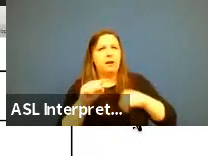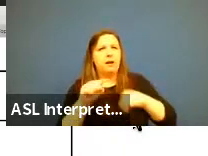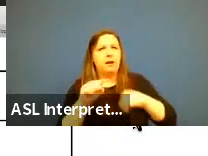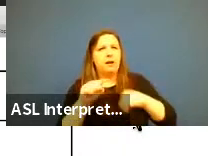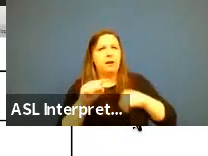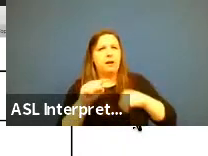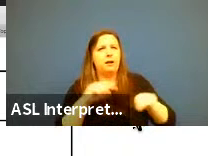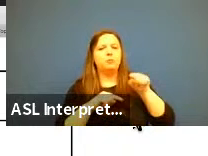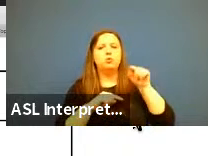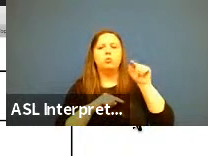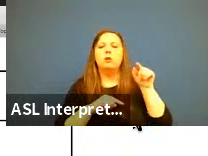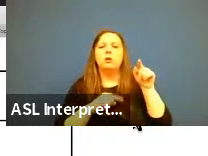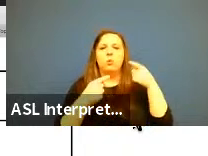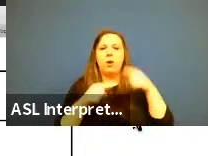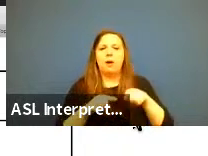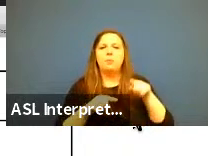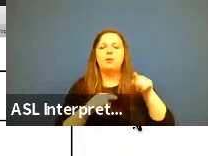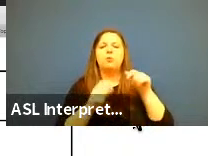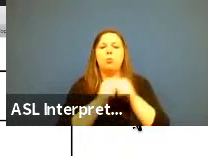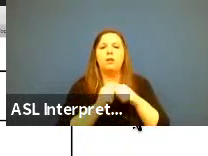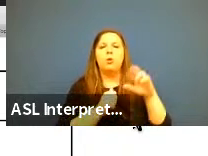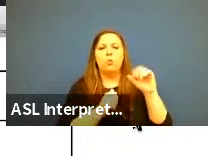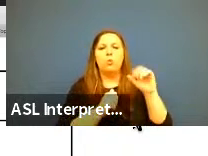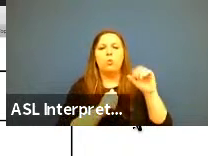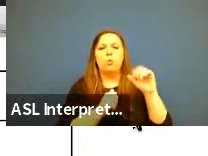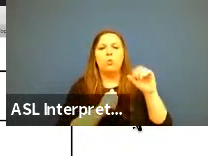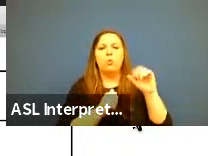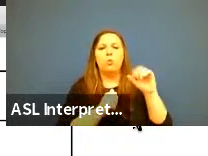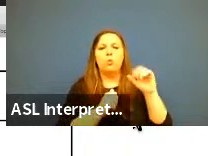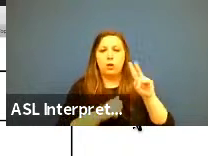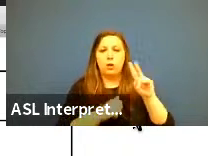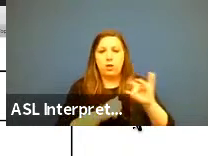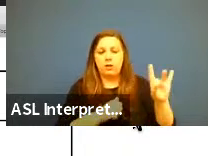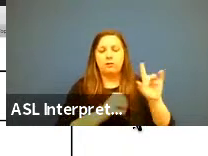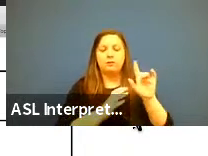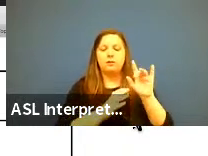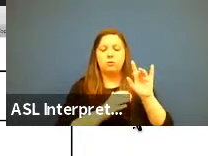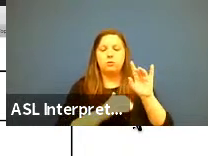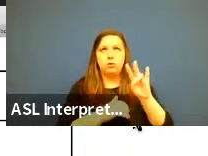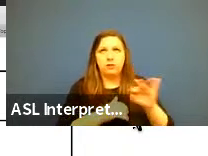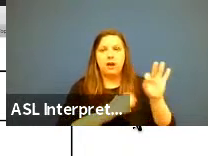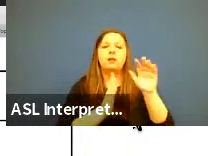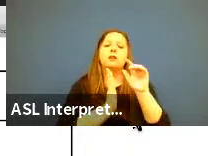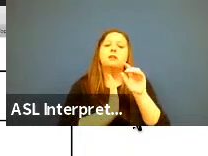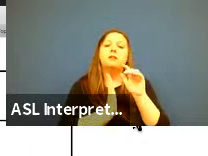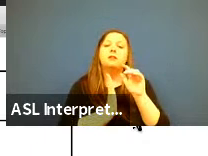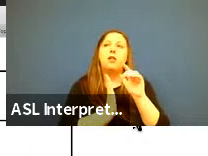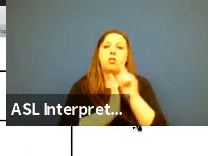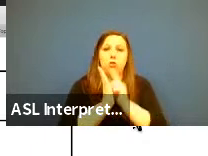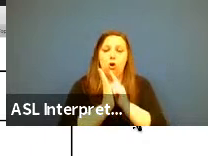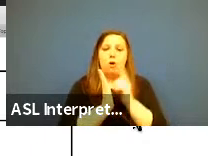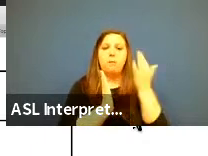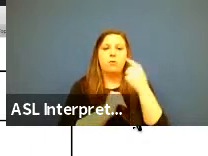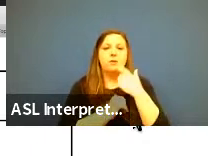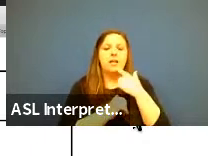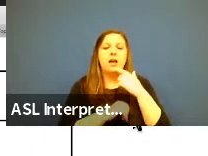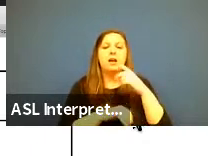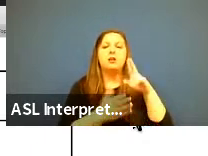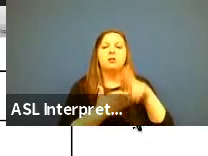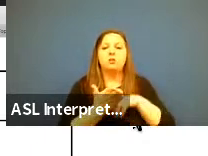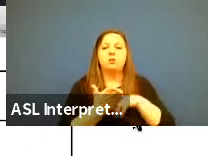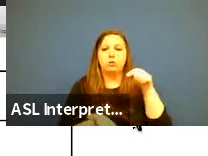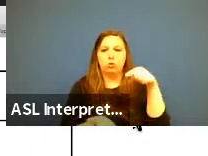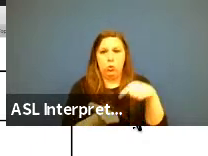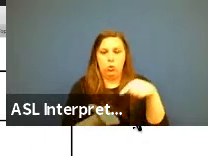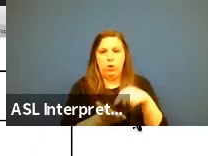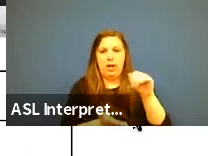that contracts had to be back in no later than April 15th. And that law